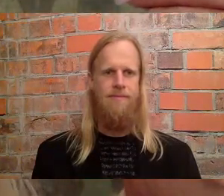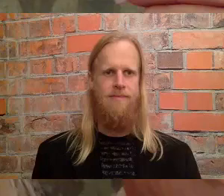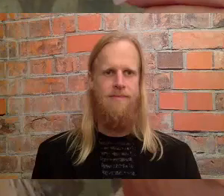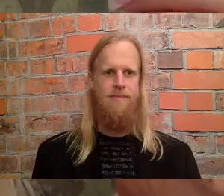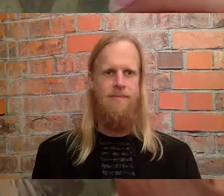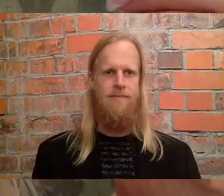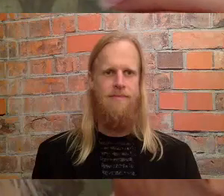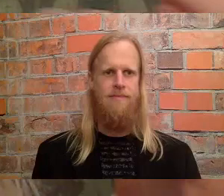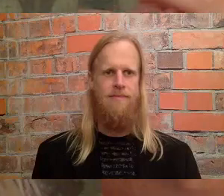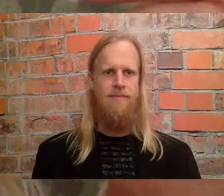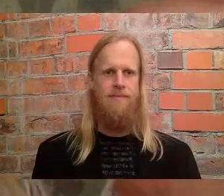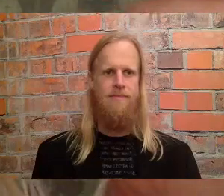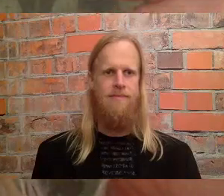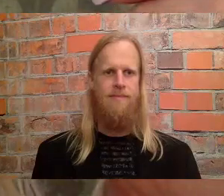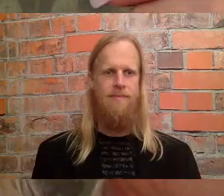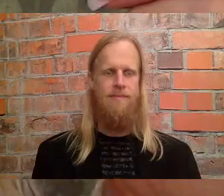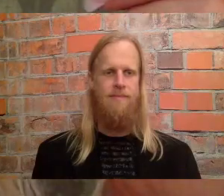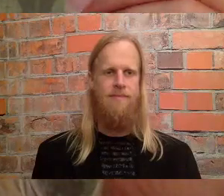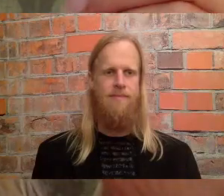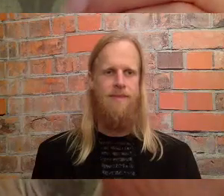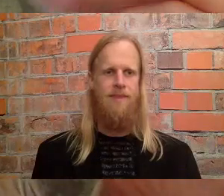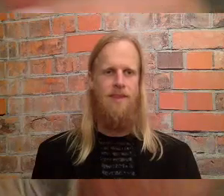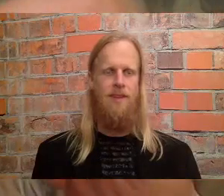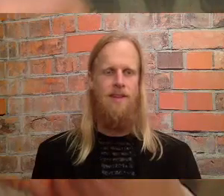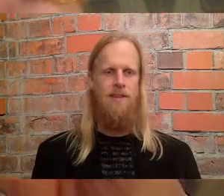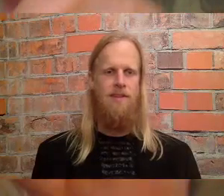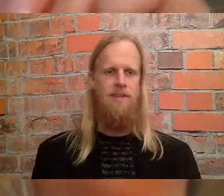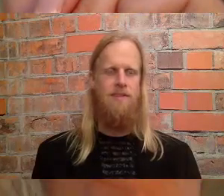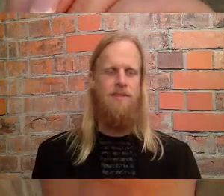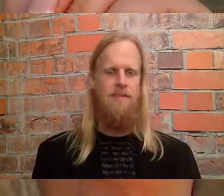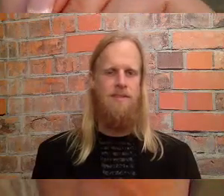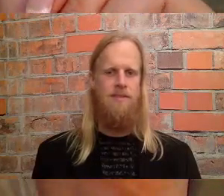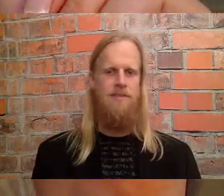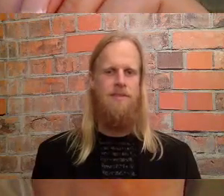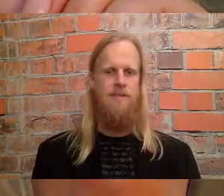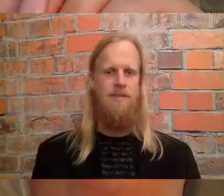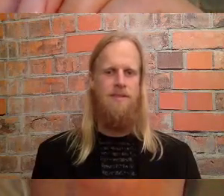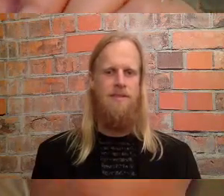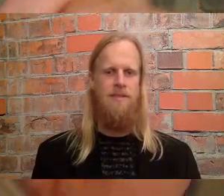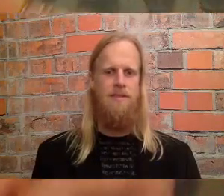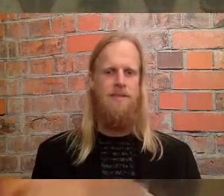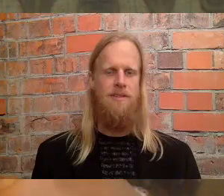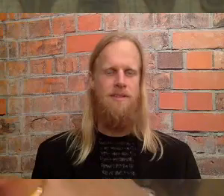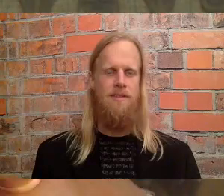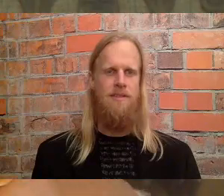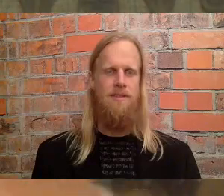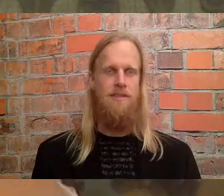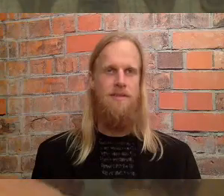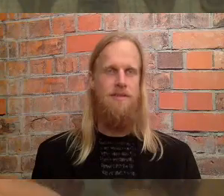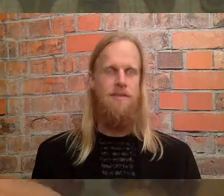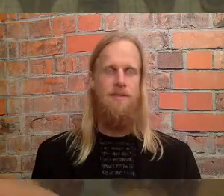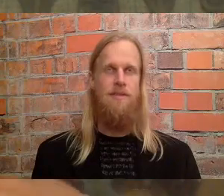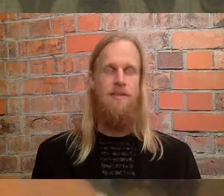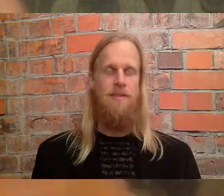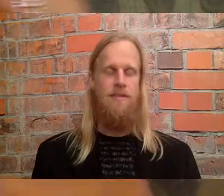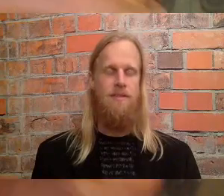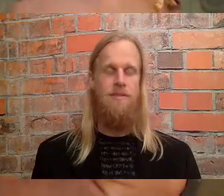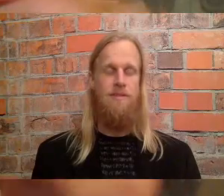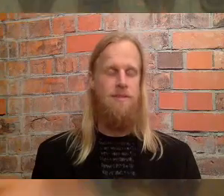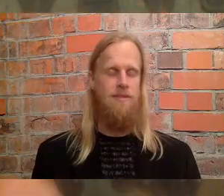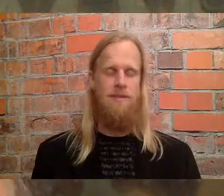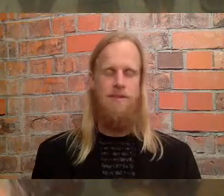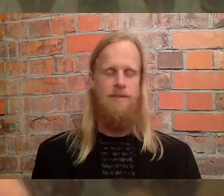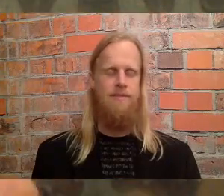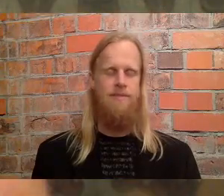replay, take a minute to write it down so that you can remember. I have literally sat in meditation,